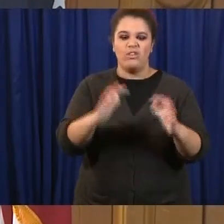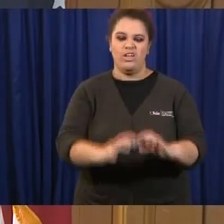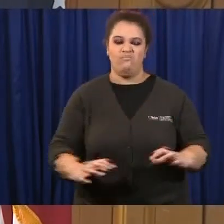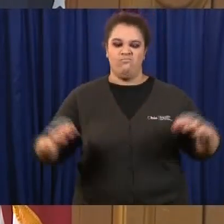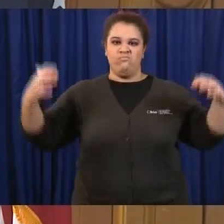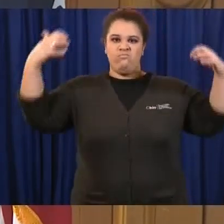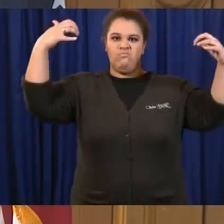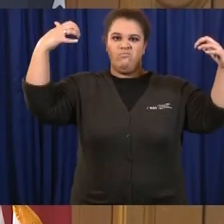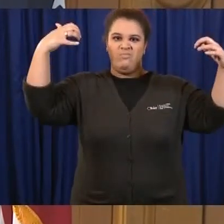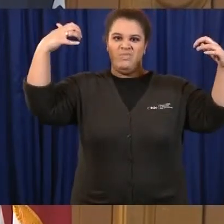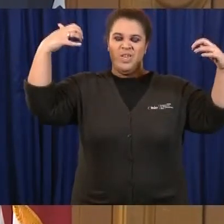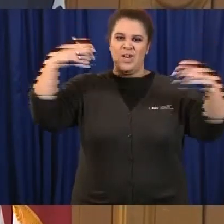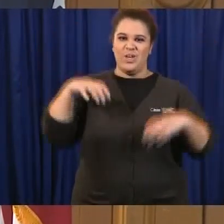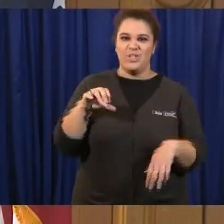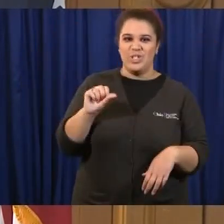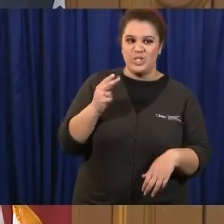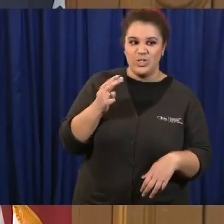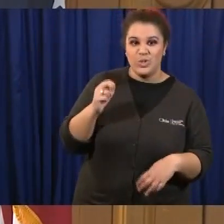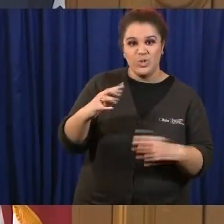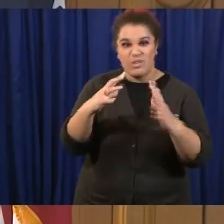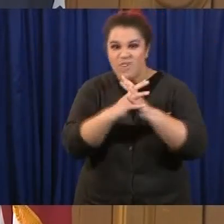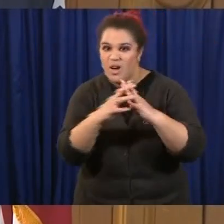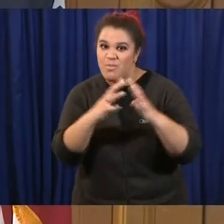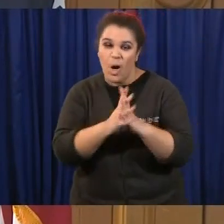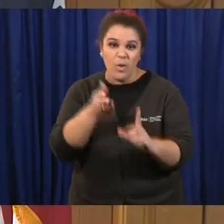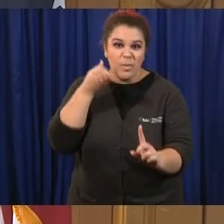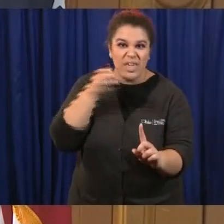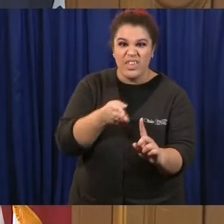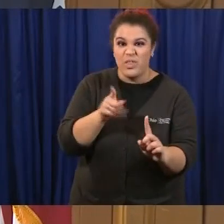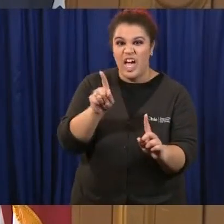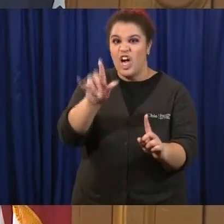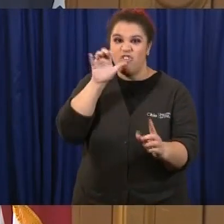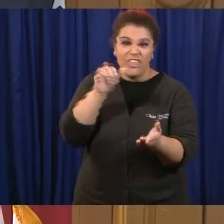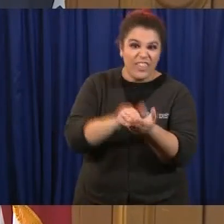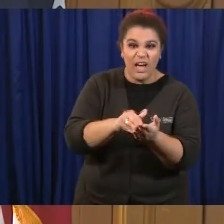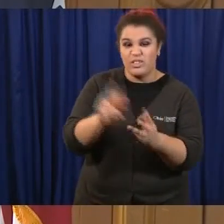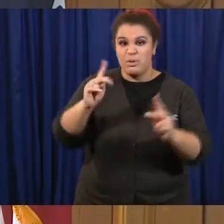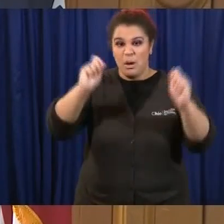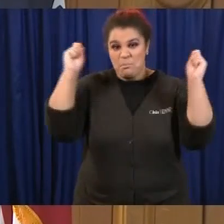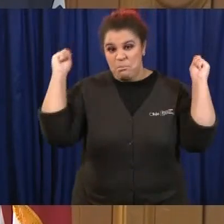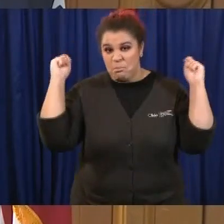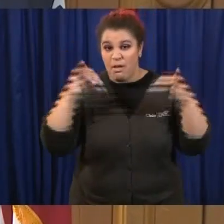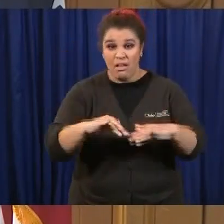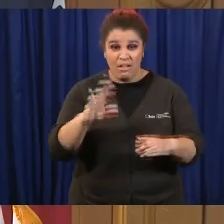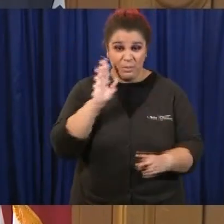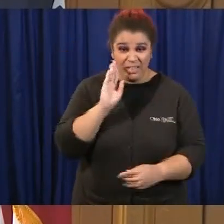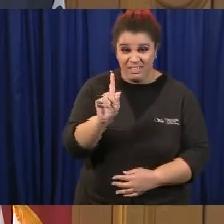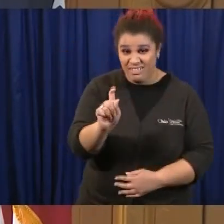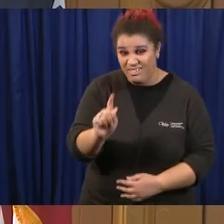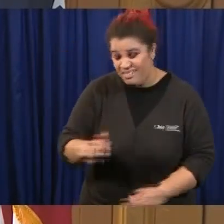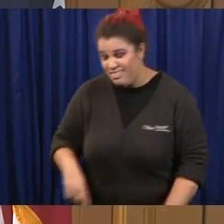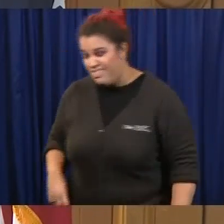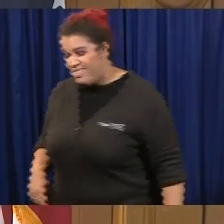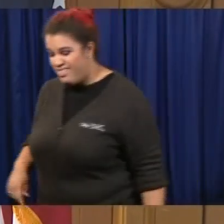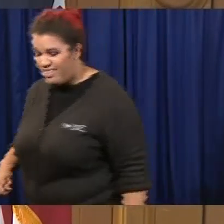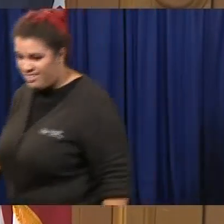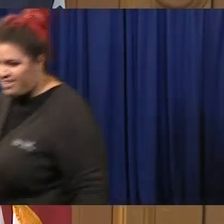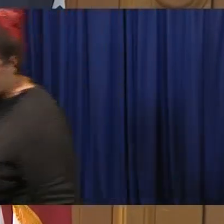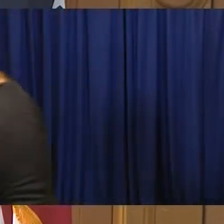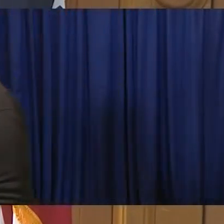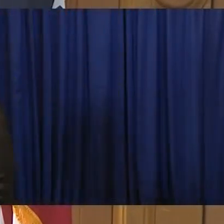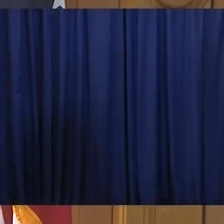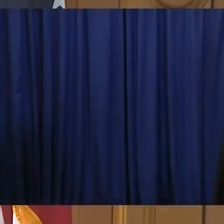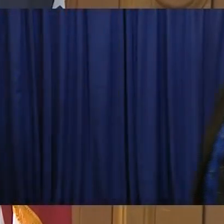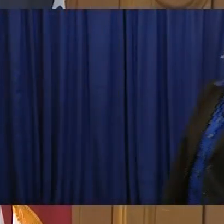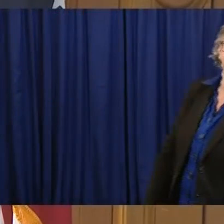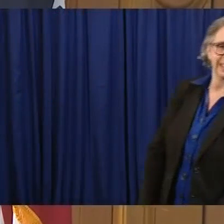either one. I think I've said this before. I told our son, Brian, who runs a minor league baseball team in Asheville,